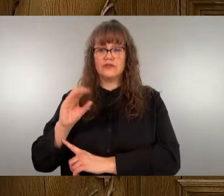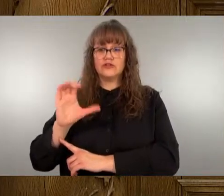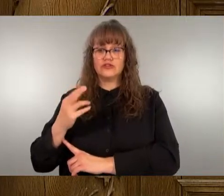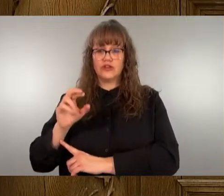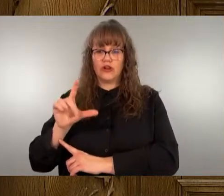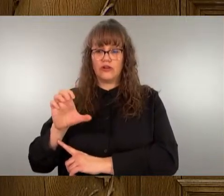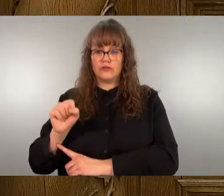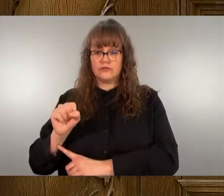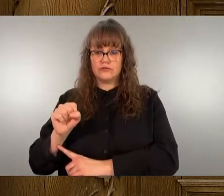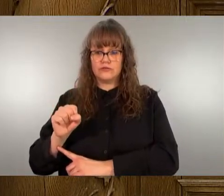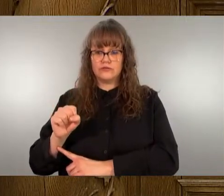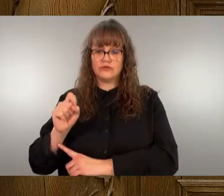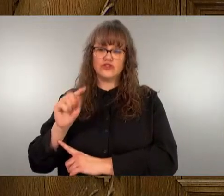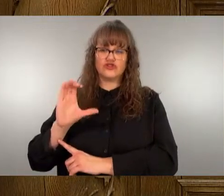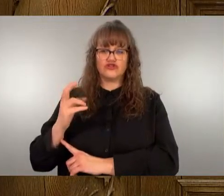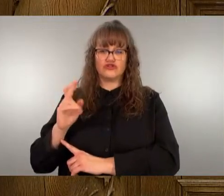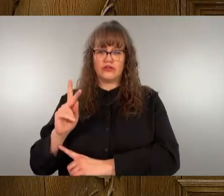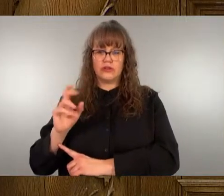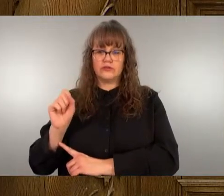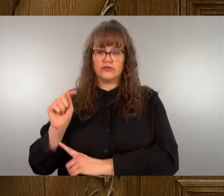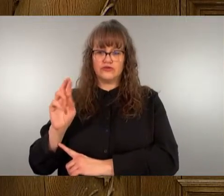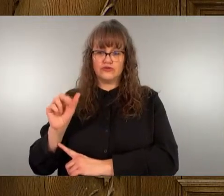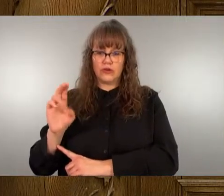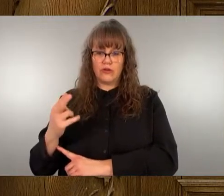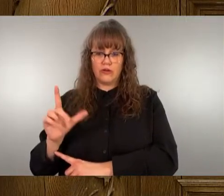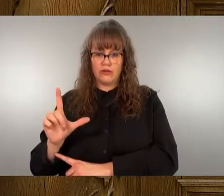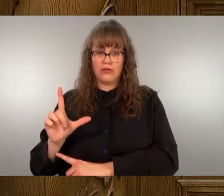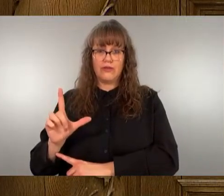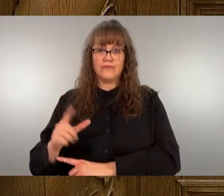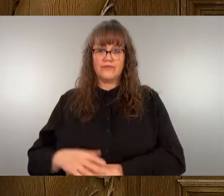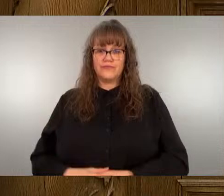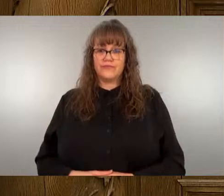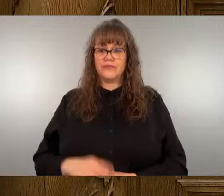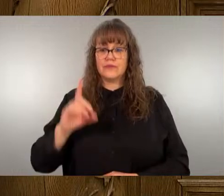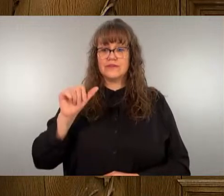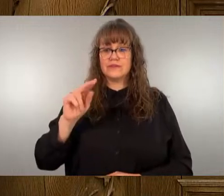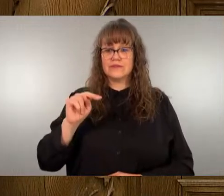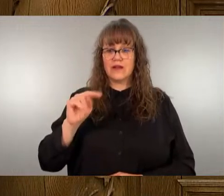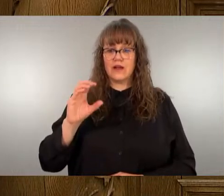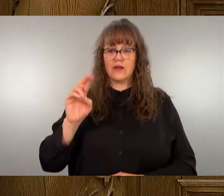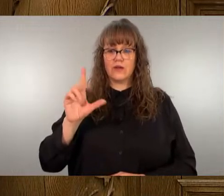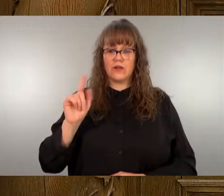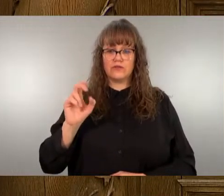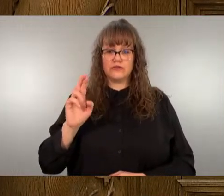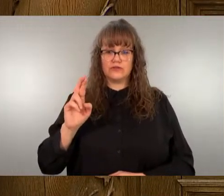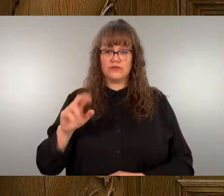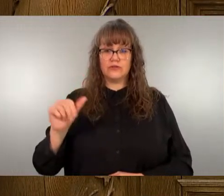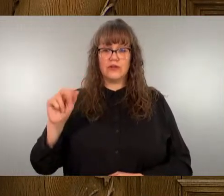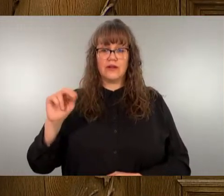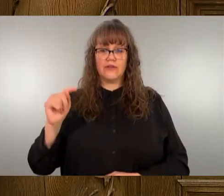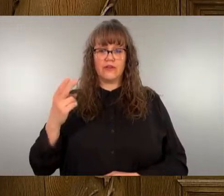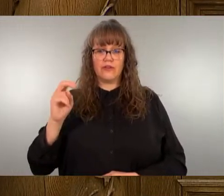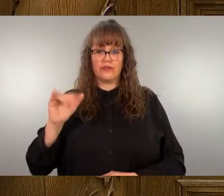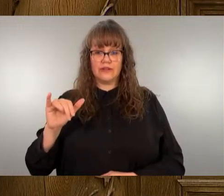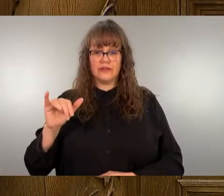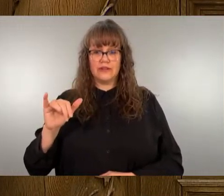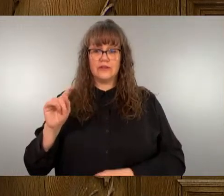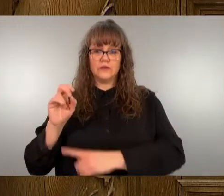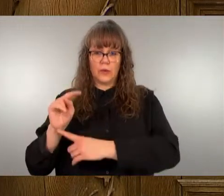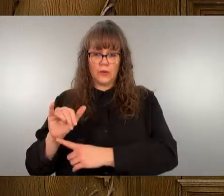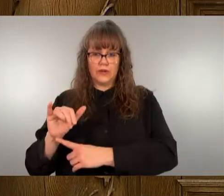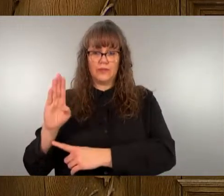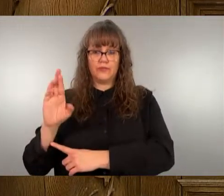legislature, Dan Coulter, Tony Brummett, Russell Fraser, Gerard Jansen, Dennis